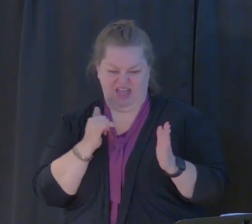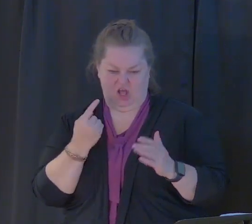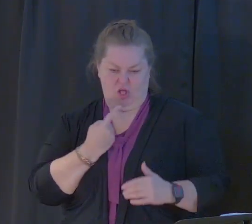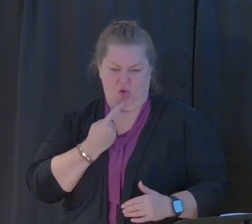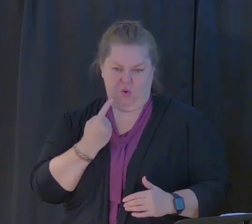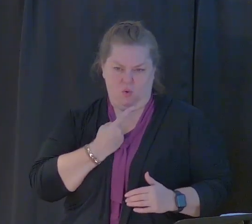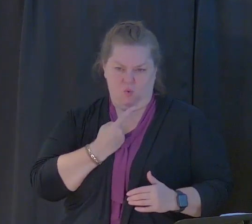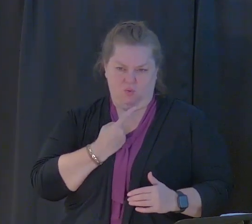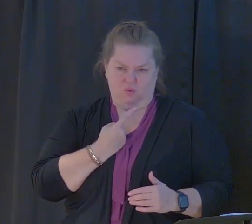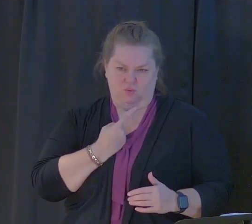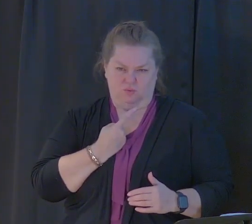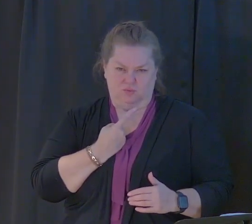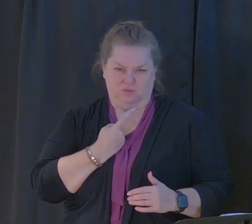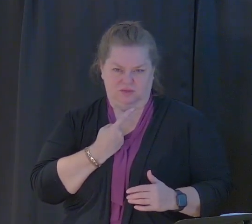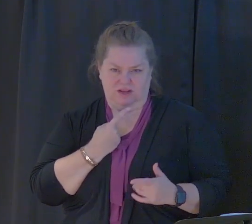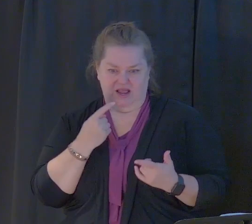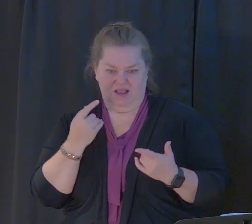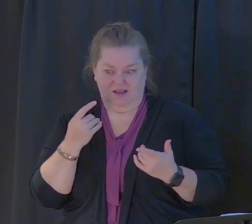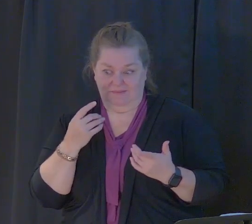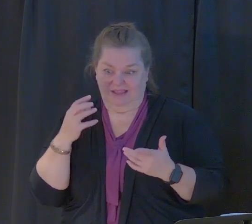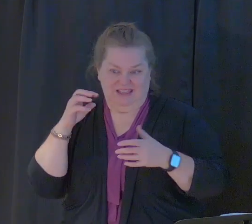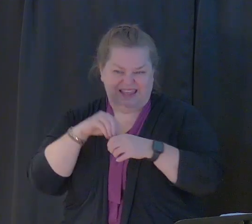I know what it means to be in a fight.